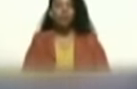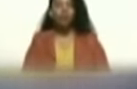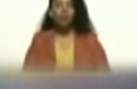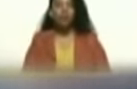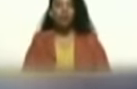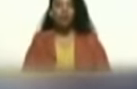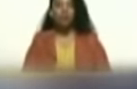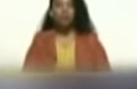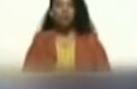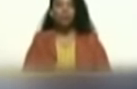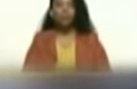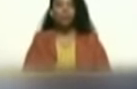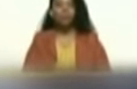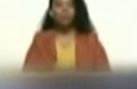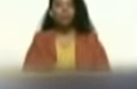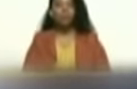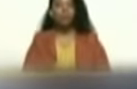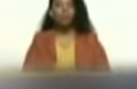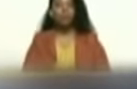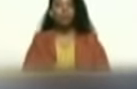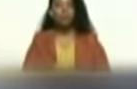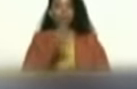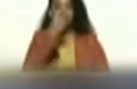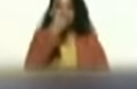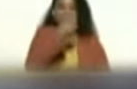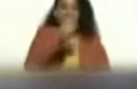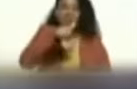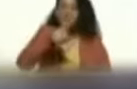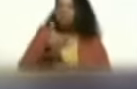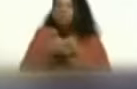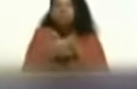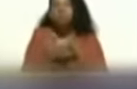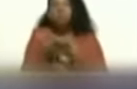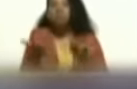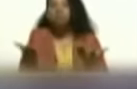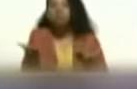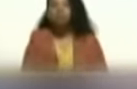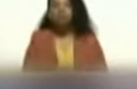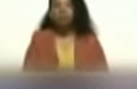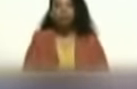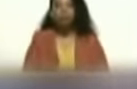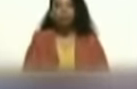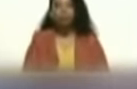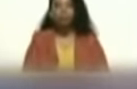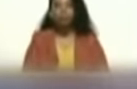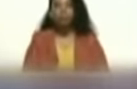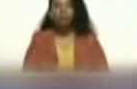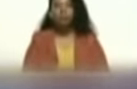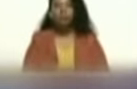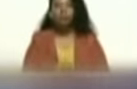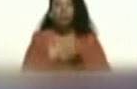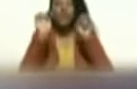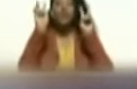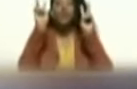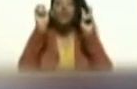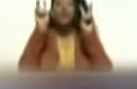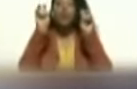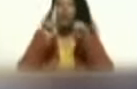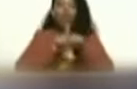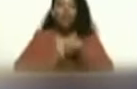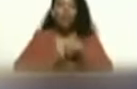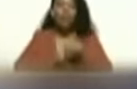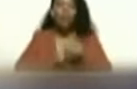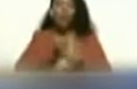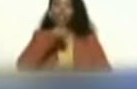on. And, you know, the area that the or the region that the Venezuela have been located in is also